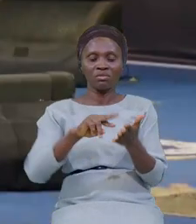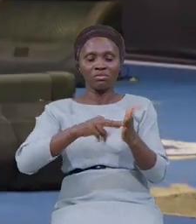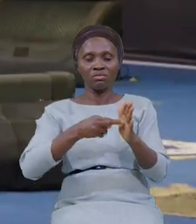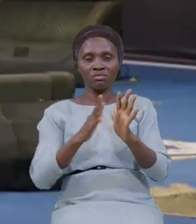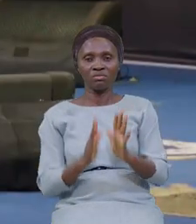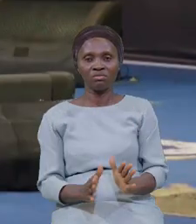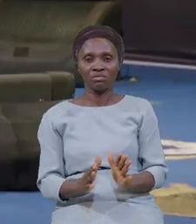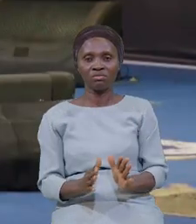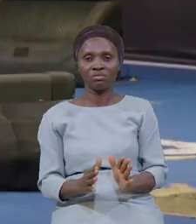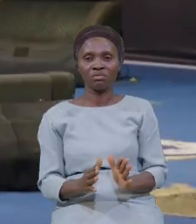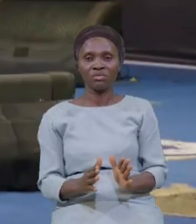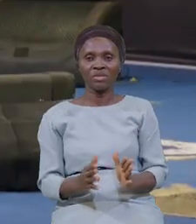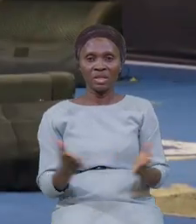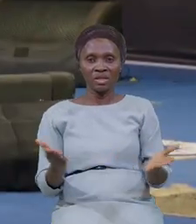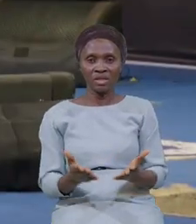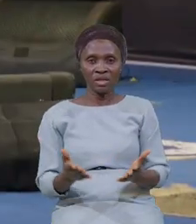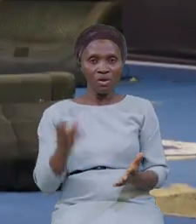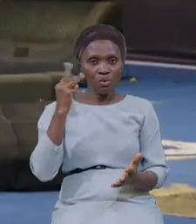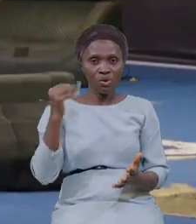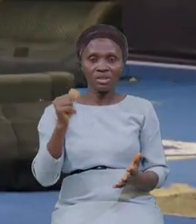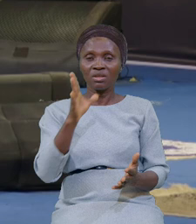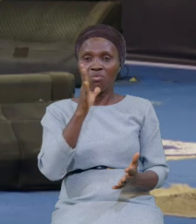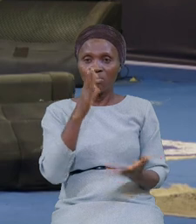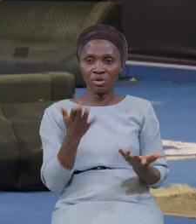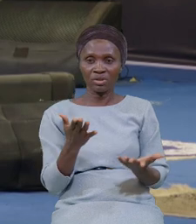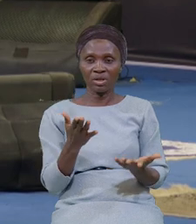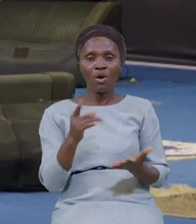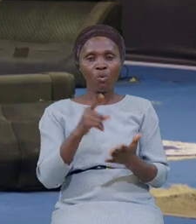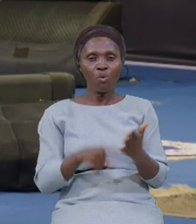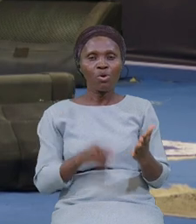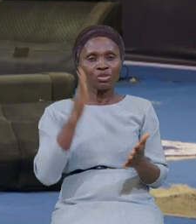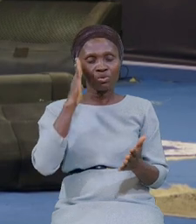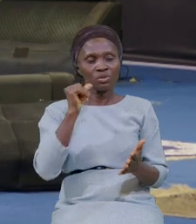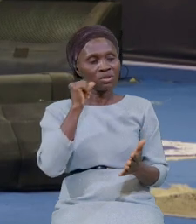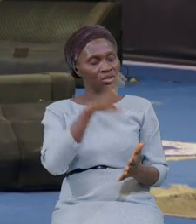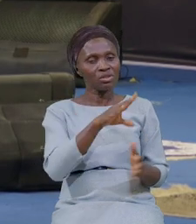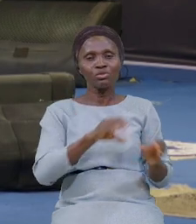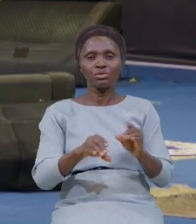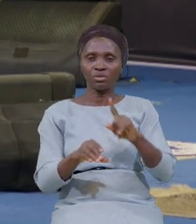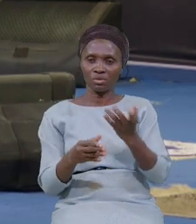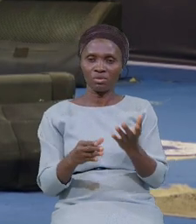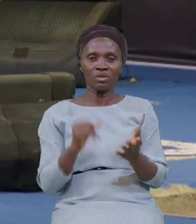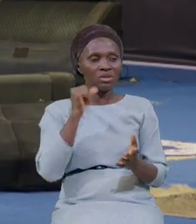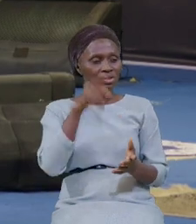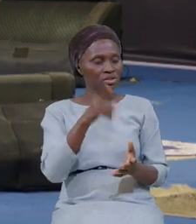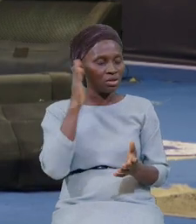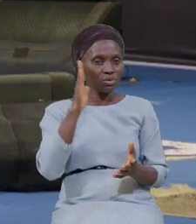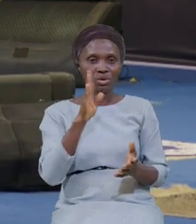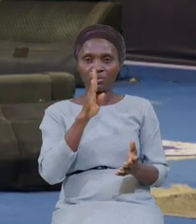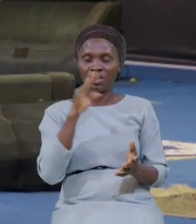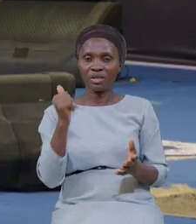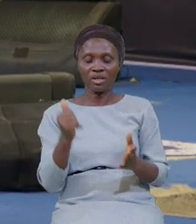whole nation. Here was the mother. And what was she going to do? She was going to be a